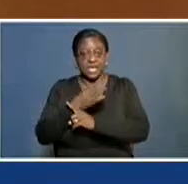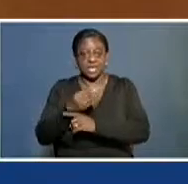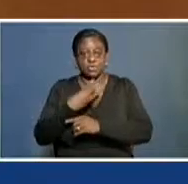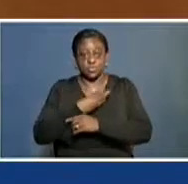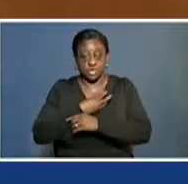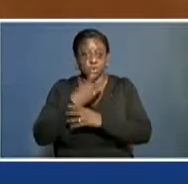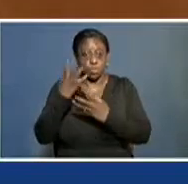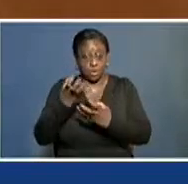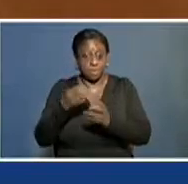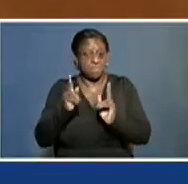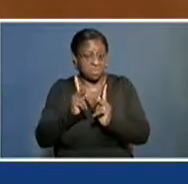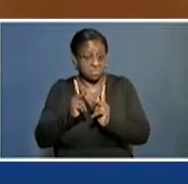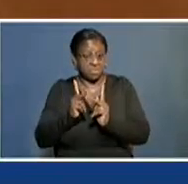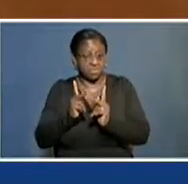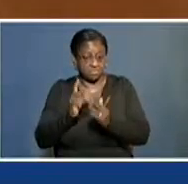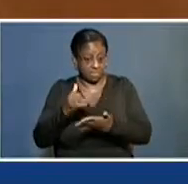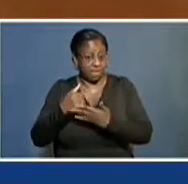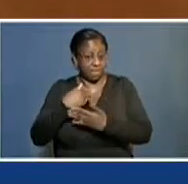as self-employed.